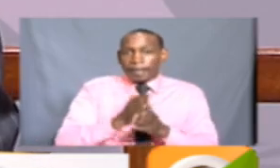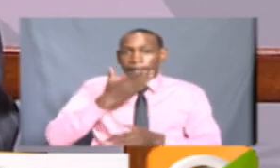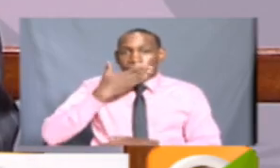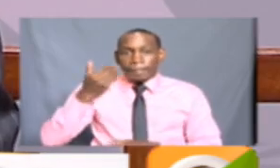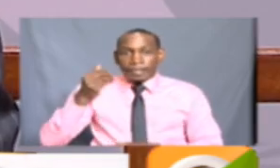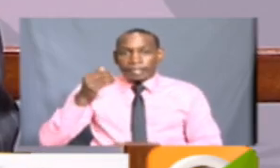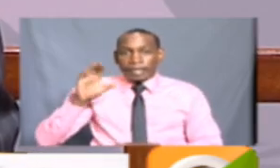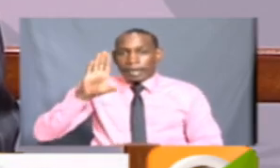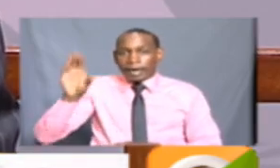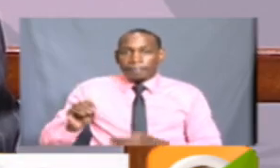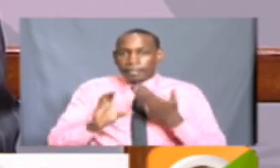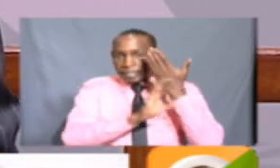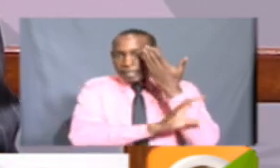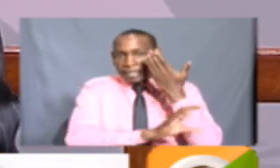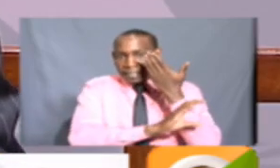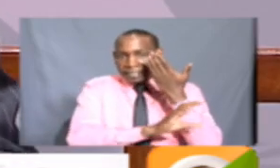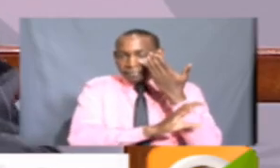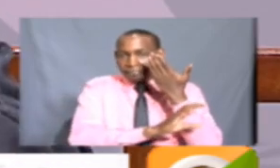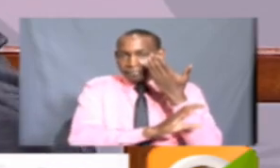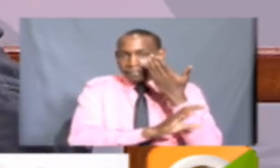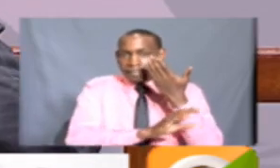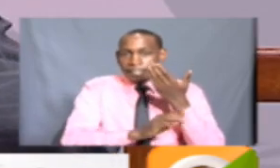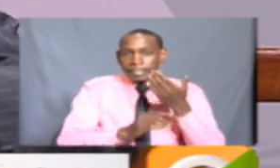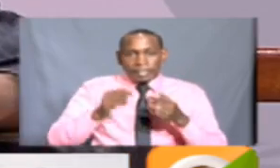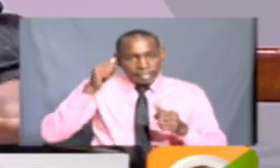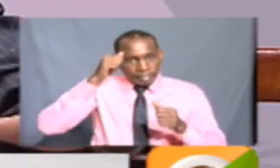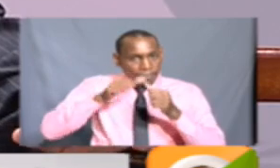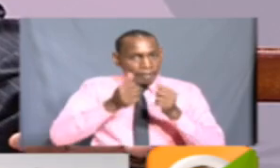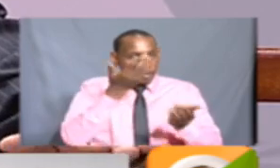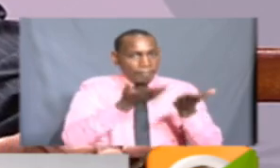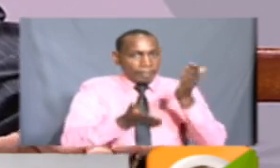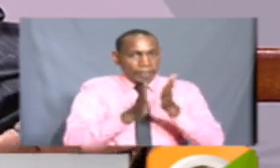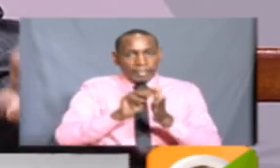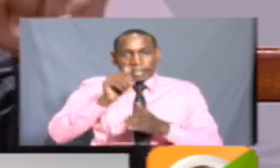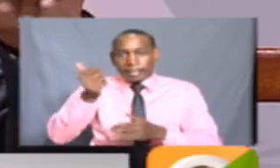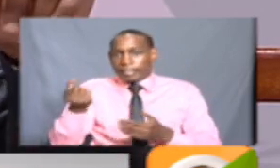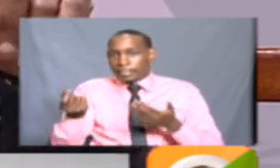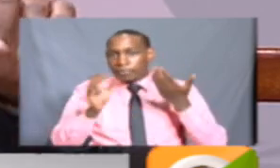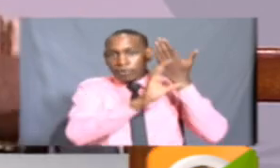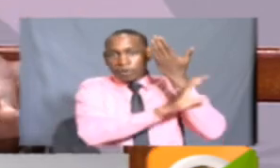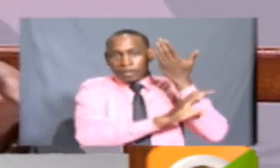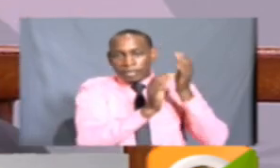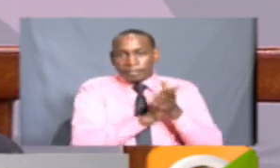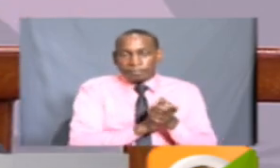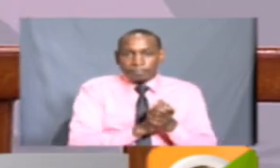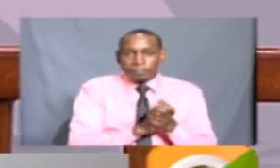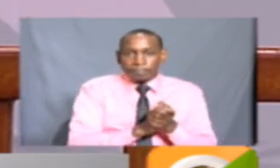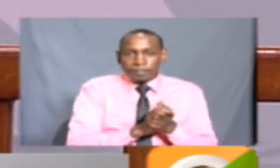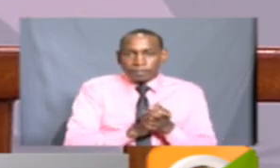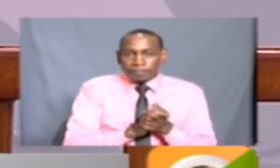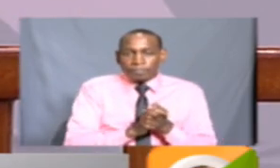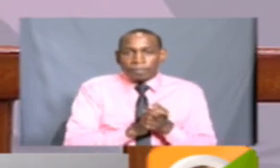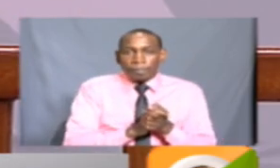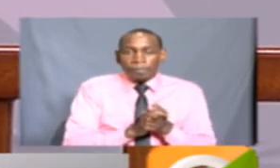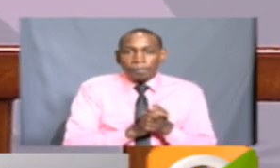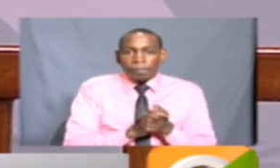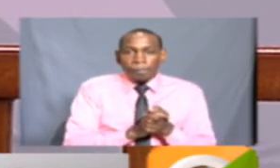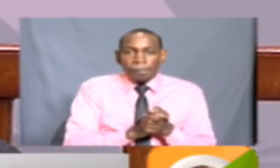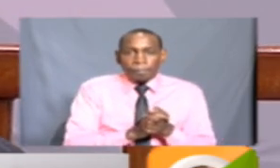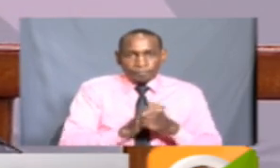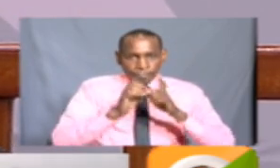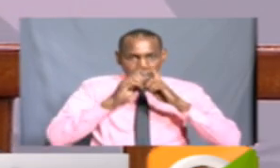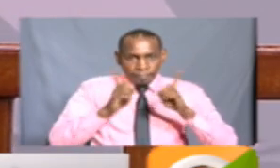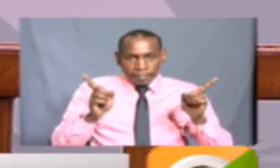countries. But remember, I'm comparing dwarfs. Yeah. So he's just slightly taller than the other dwarfs,